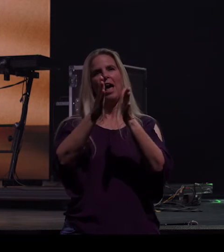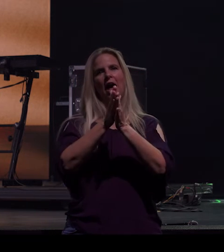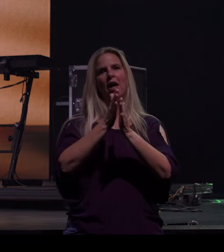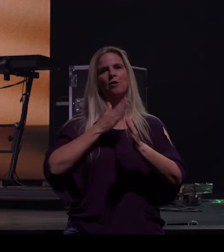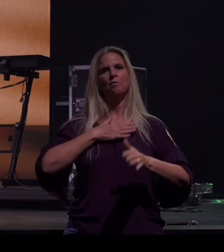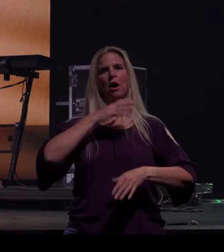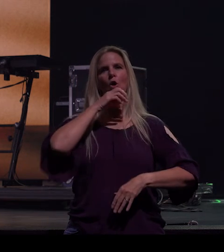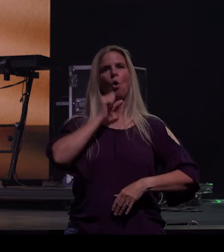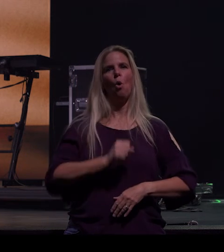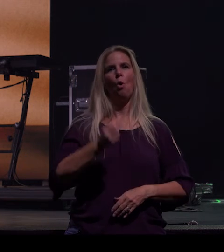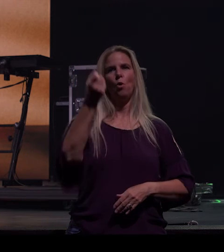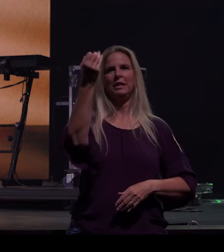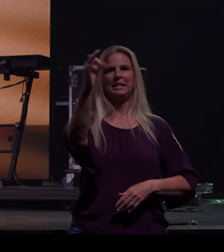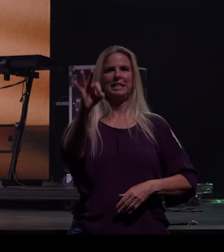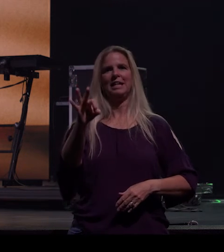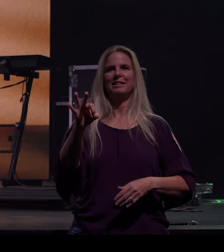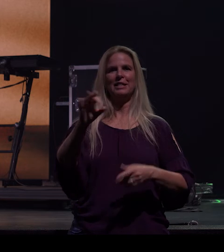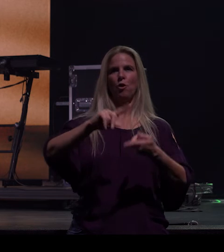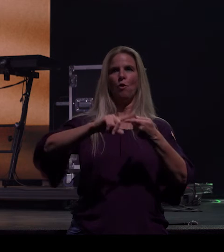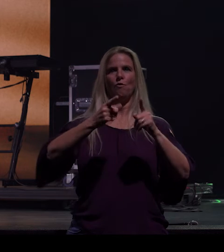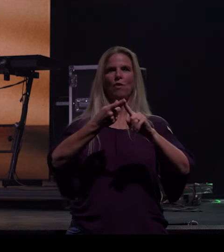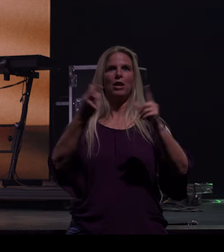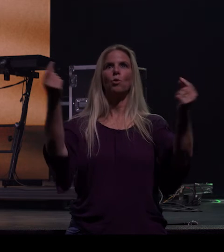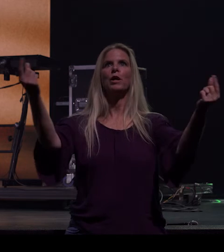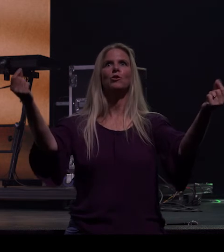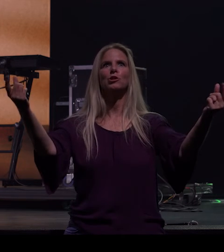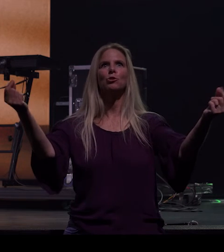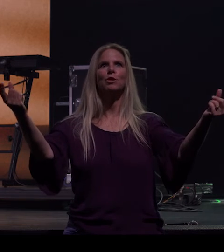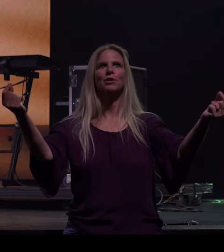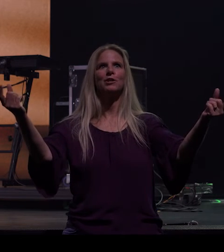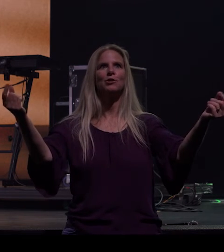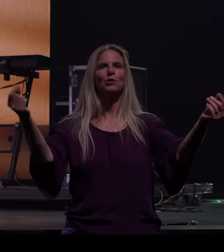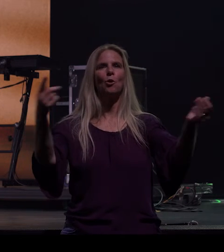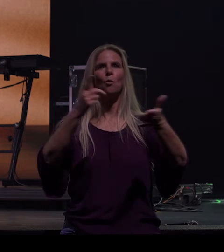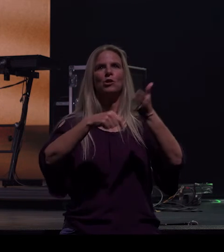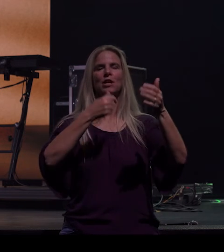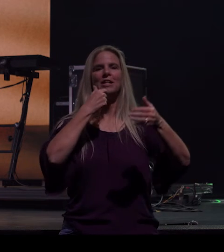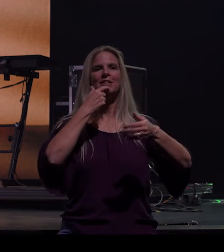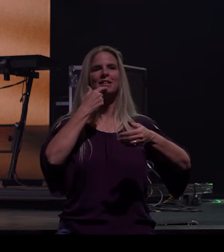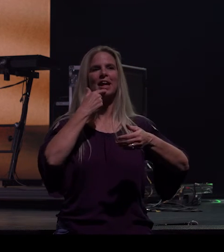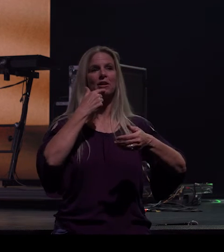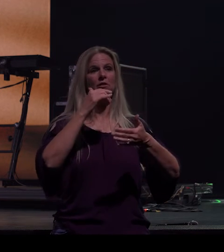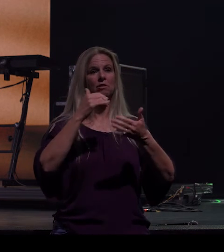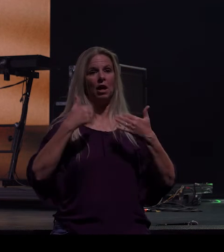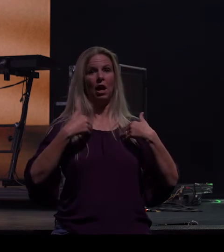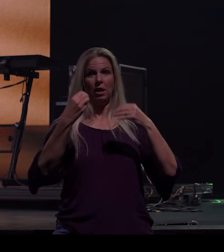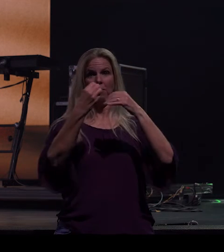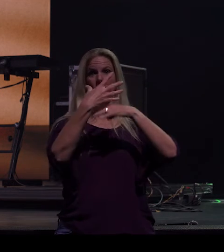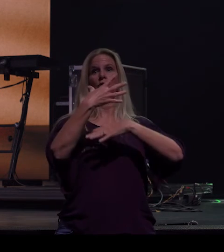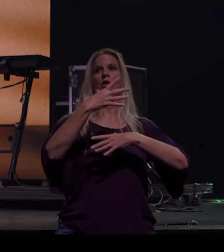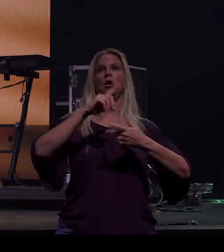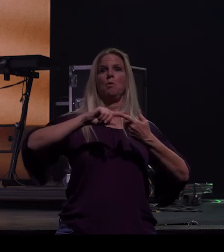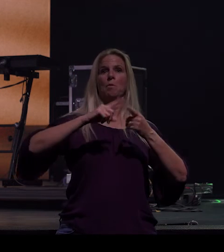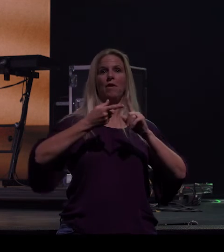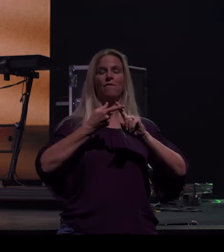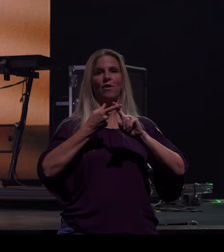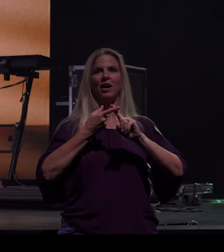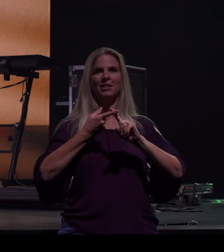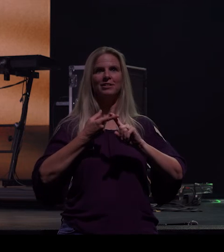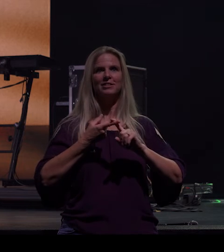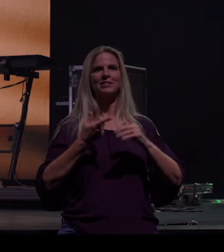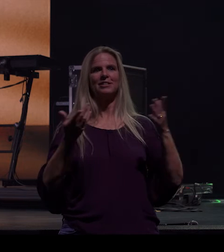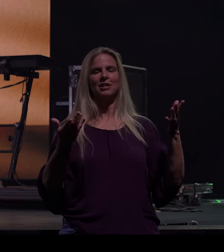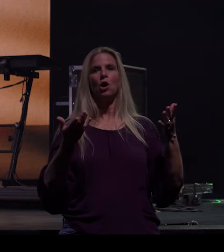peers what I should bid. I'm serious. They had influence in my life. They were my buddies. They were my friends. I was